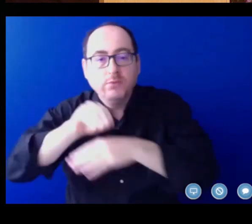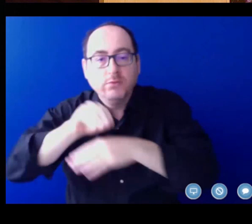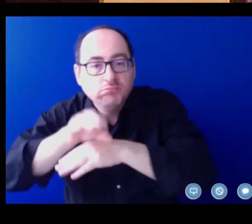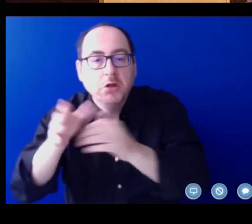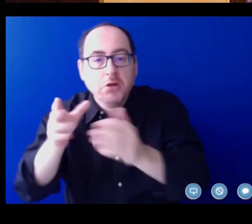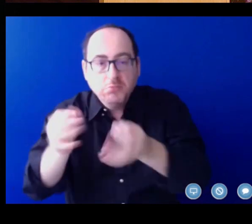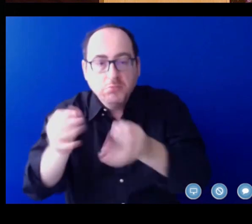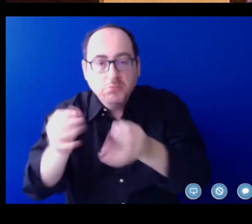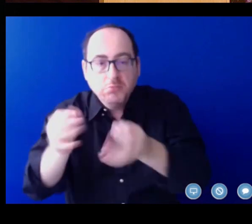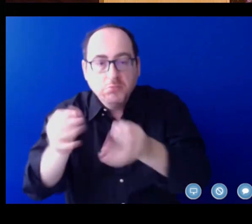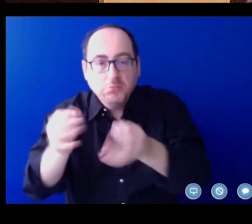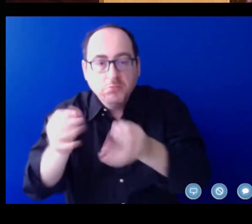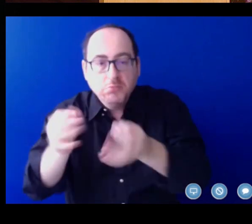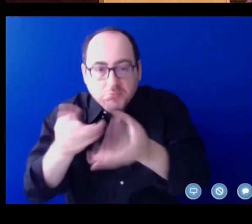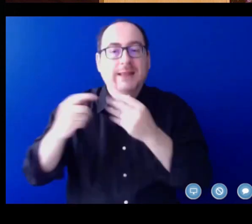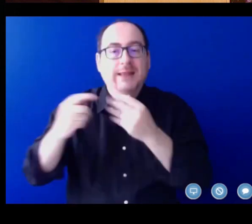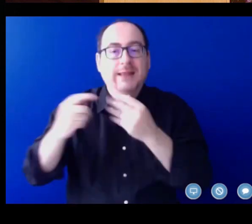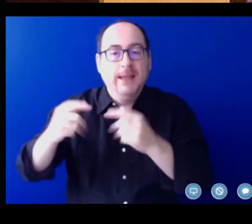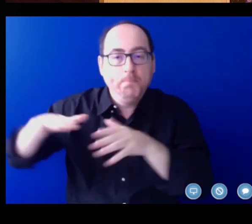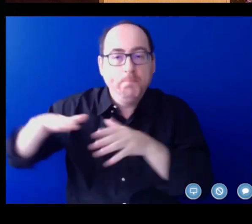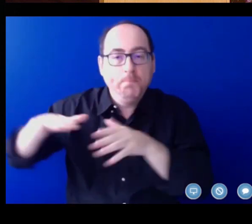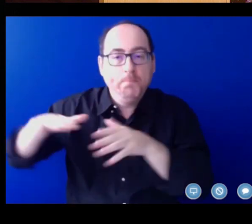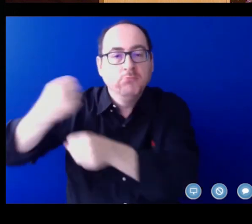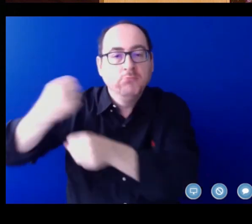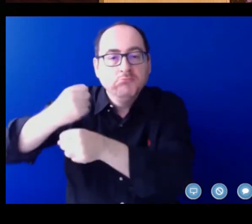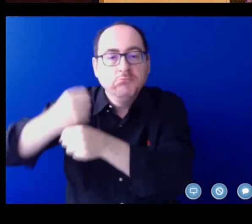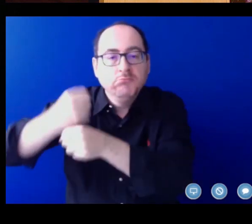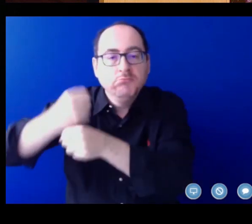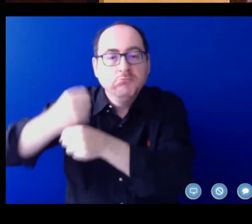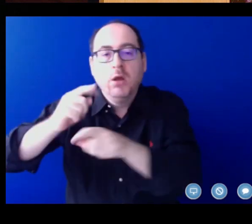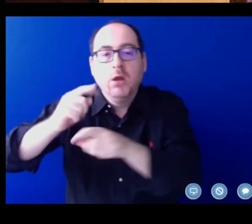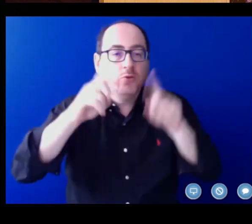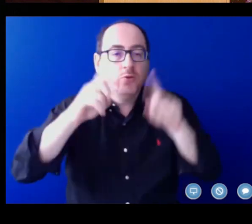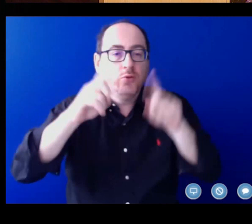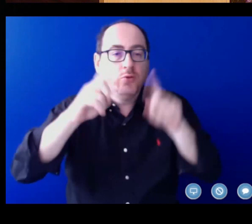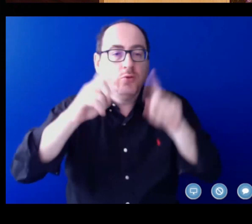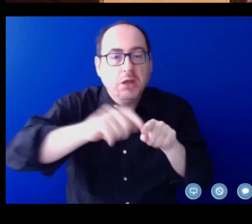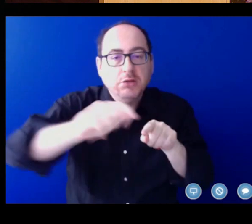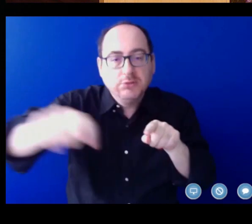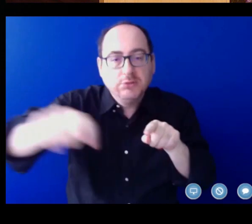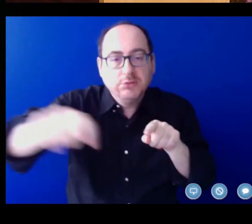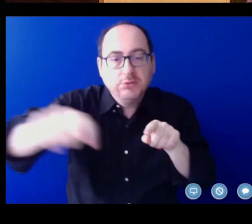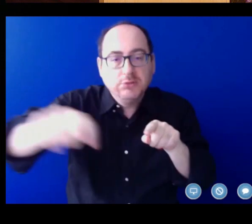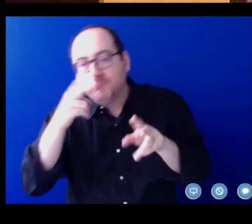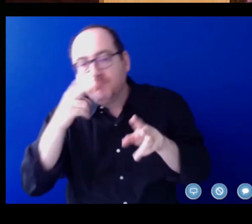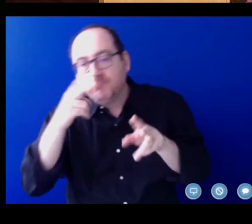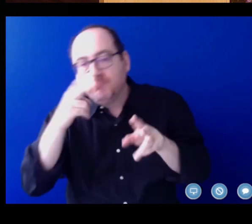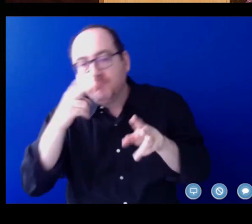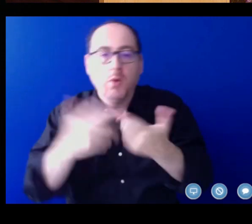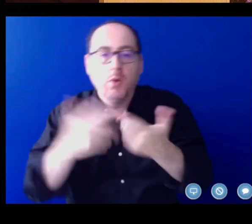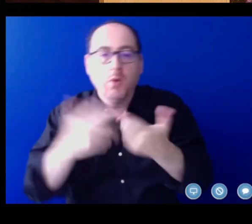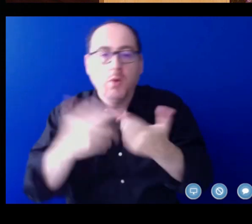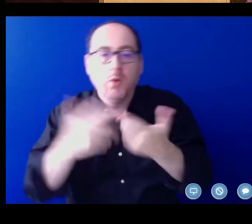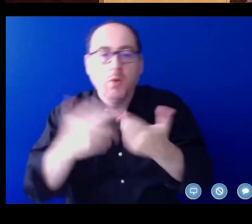particularly in education settings, to try to ensure that schools and other institutions are responsive to the needs of people from refugee